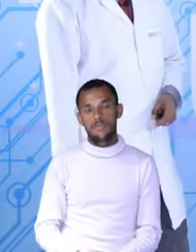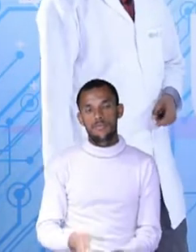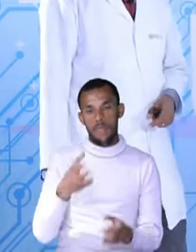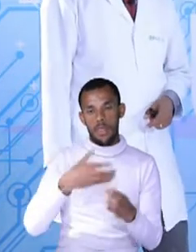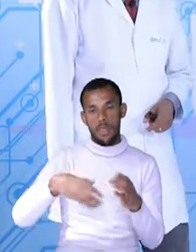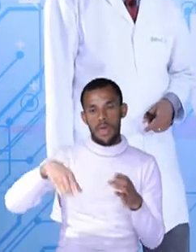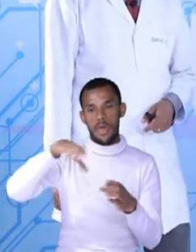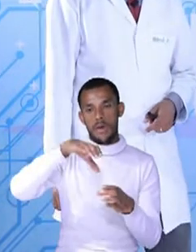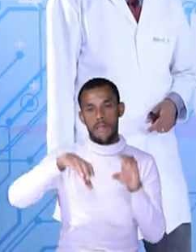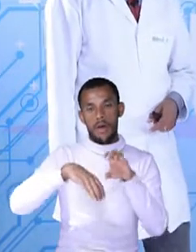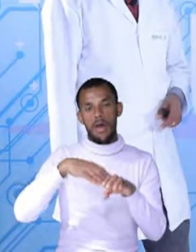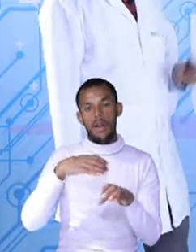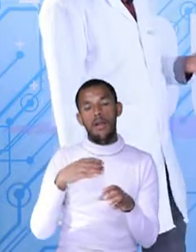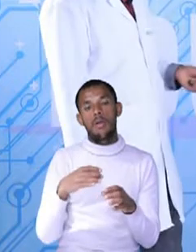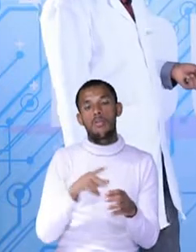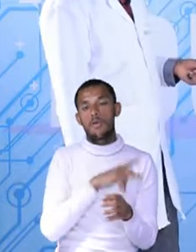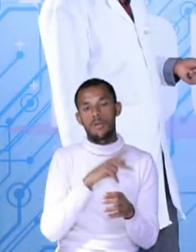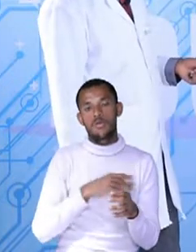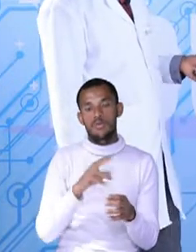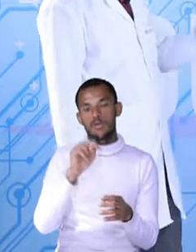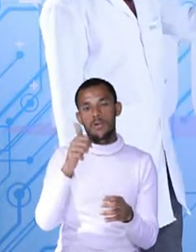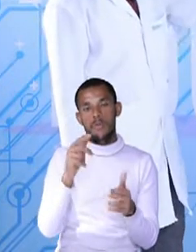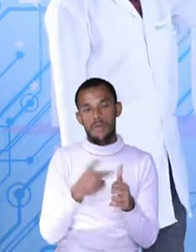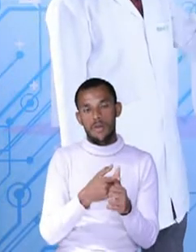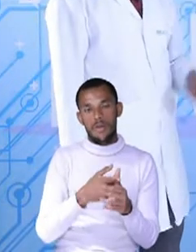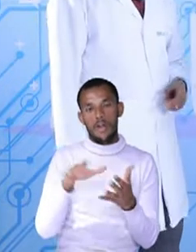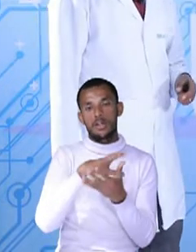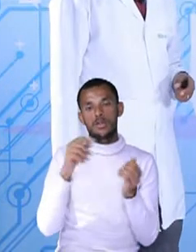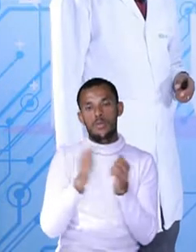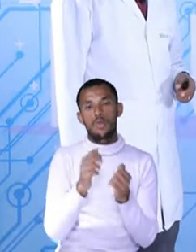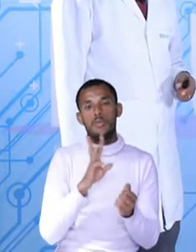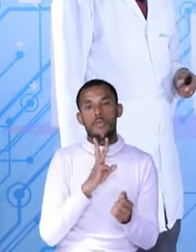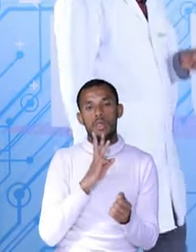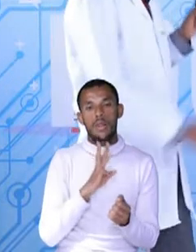Chemical properties of sodium. The first one, reaction with water.